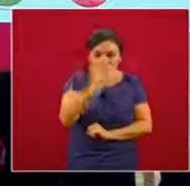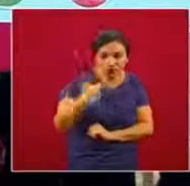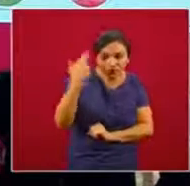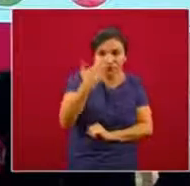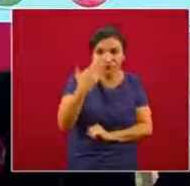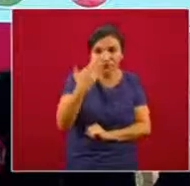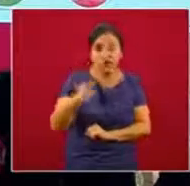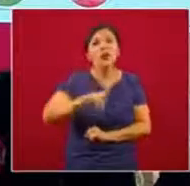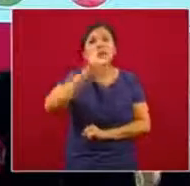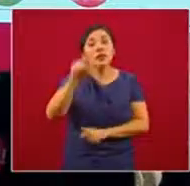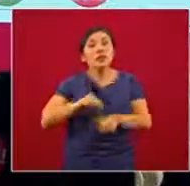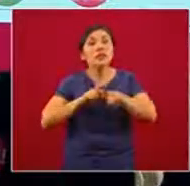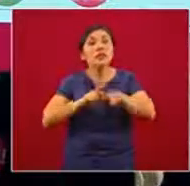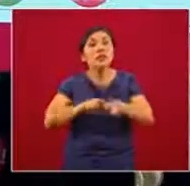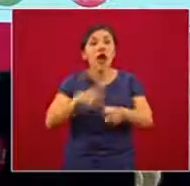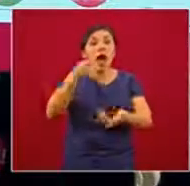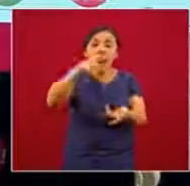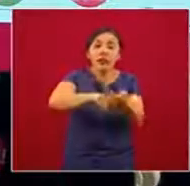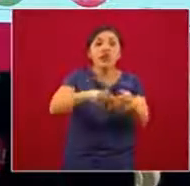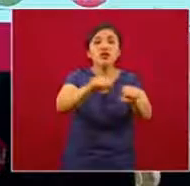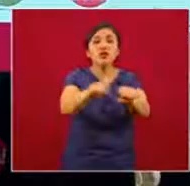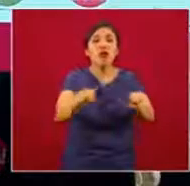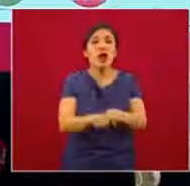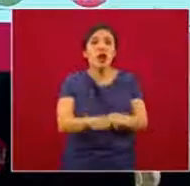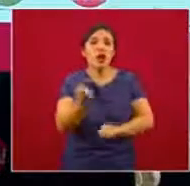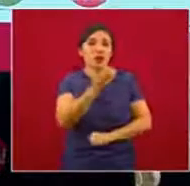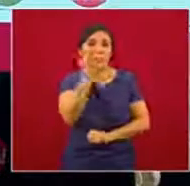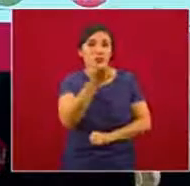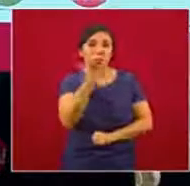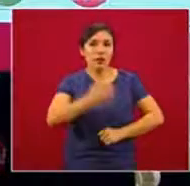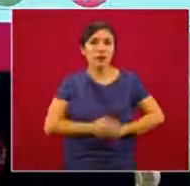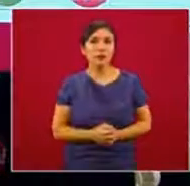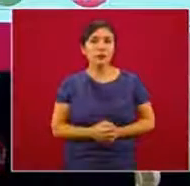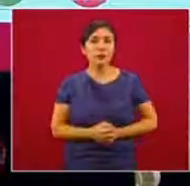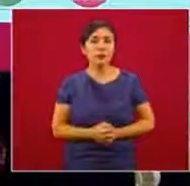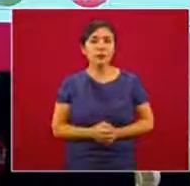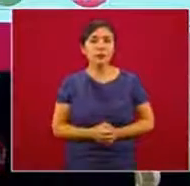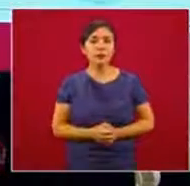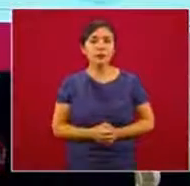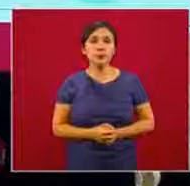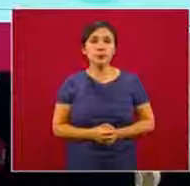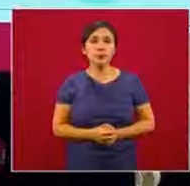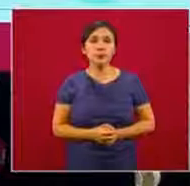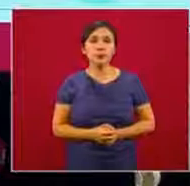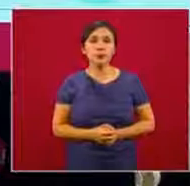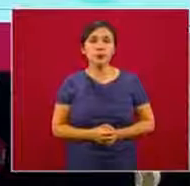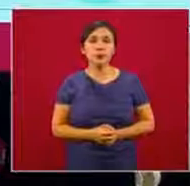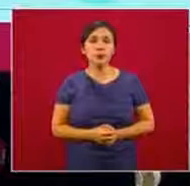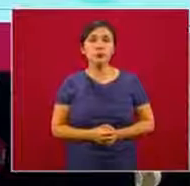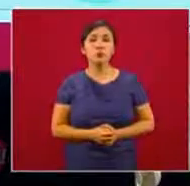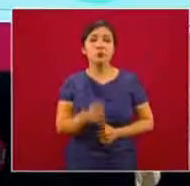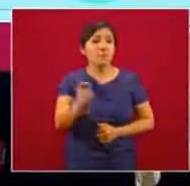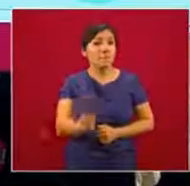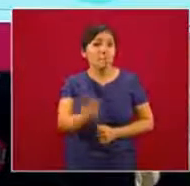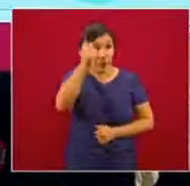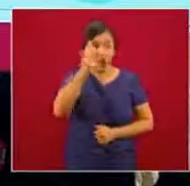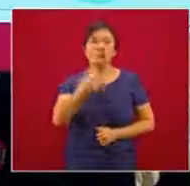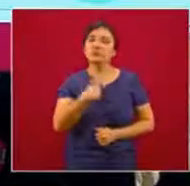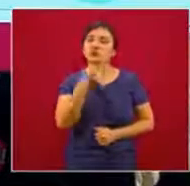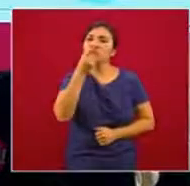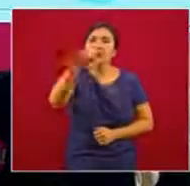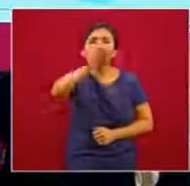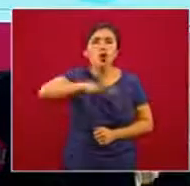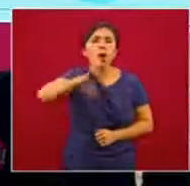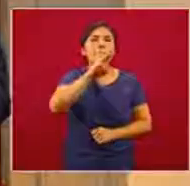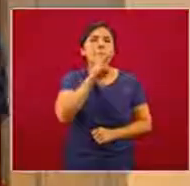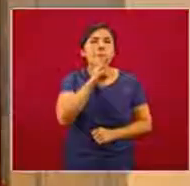pulling into the school, and it would continue in our classrooms. For